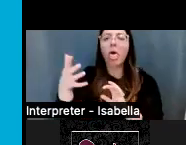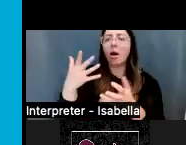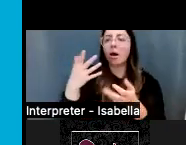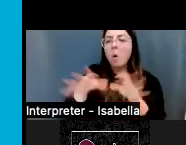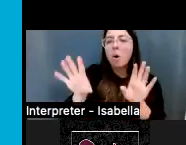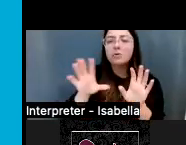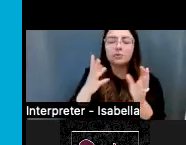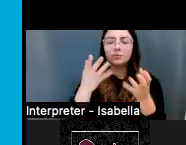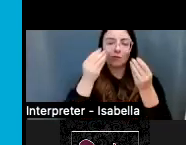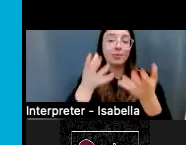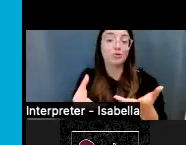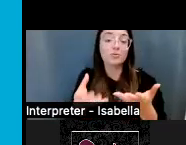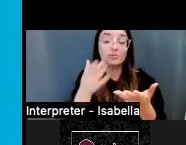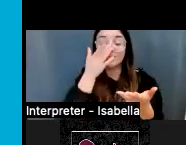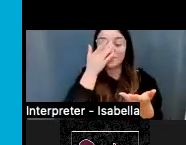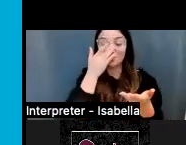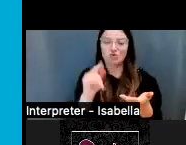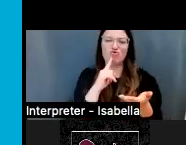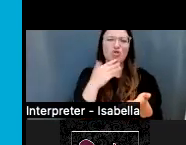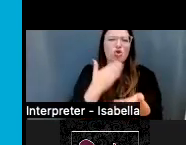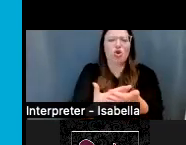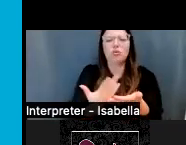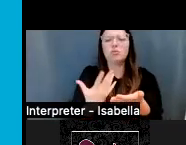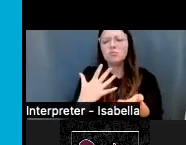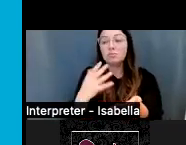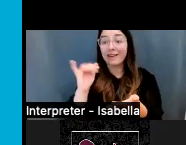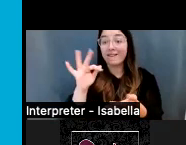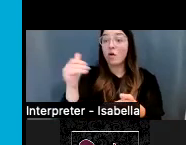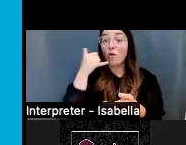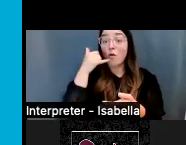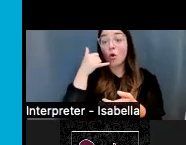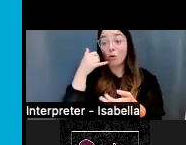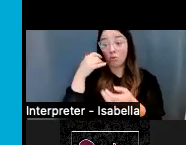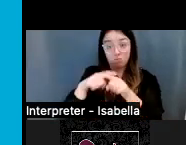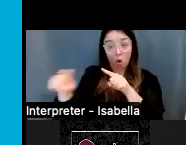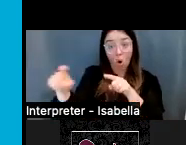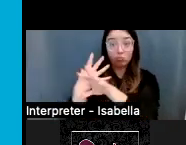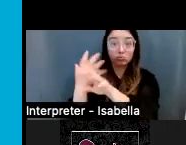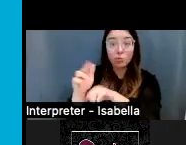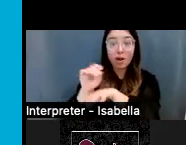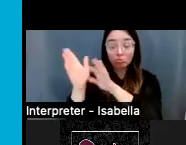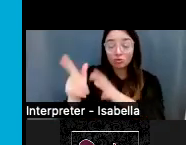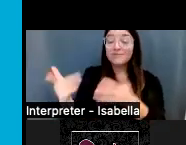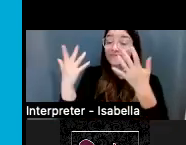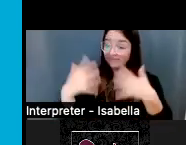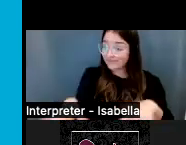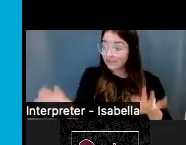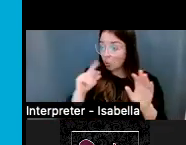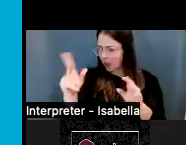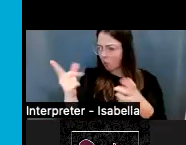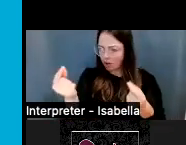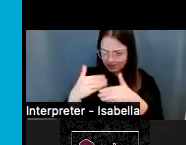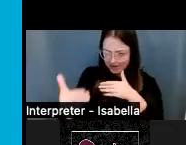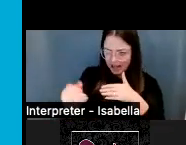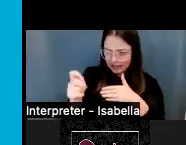so, you know, that's something that's really good to go over. If you're ending a phone call with your counselor, maybe take a moment or two to talk about, what are my next steps here? What are your